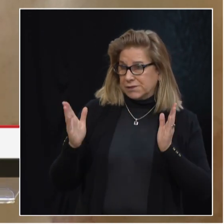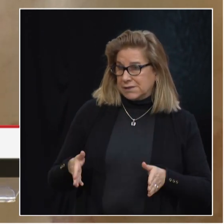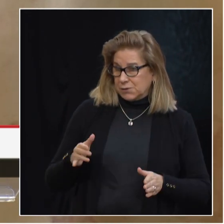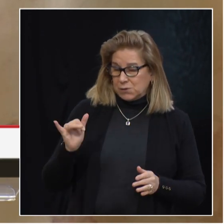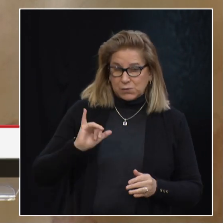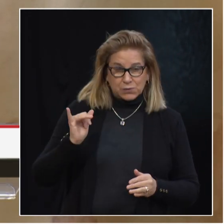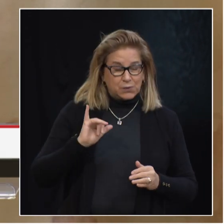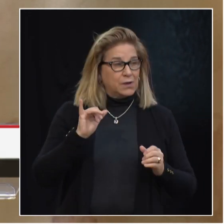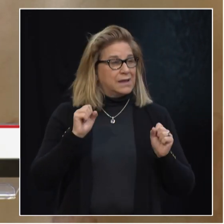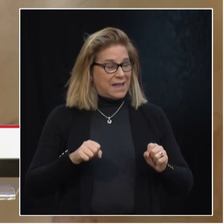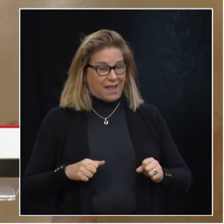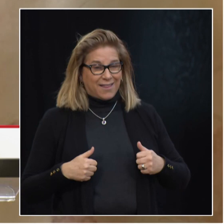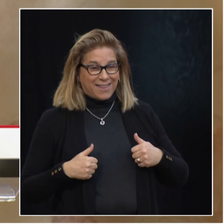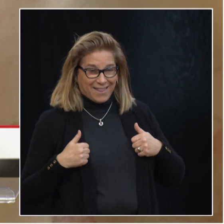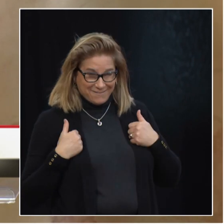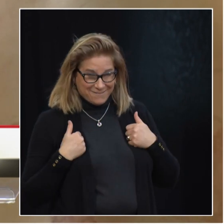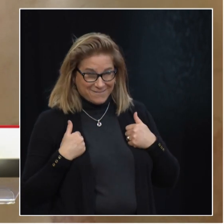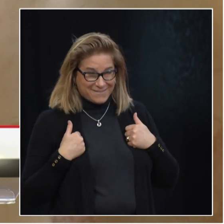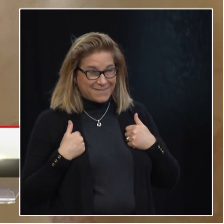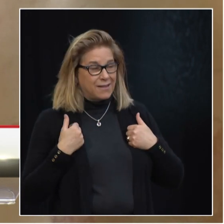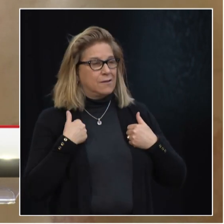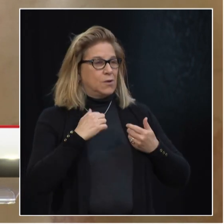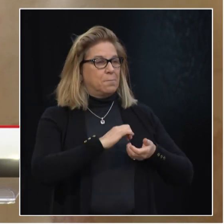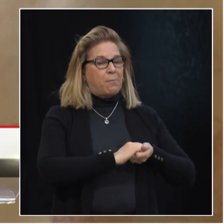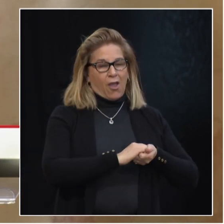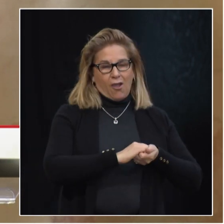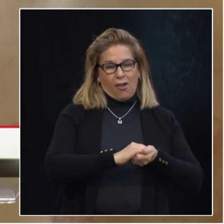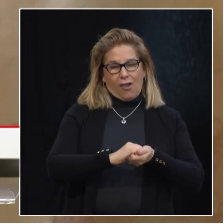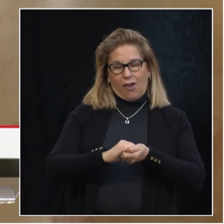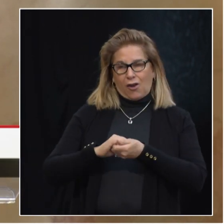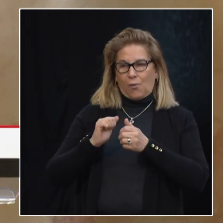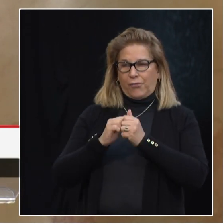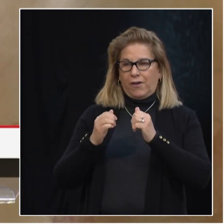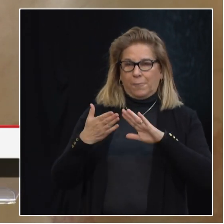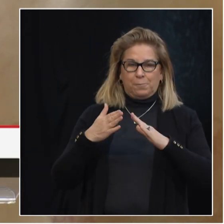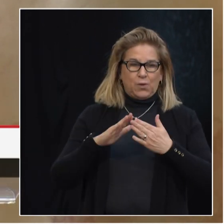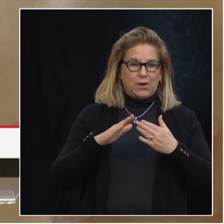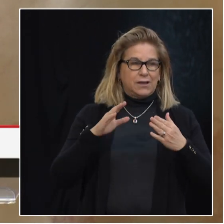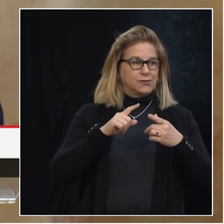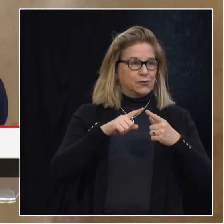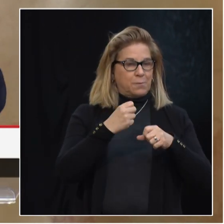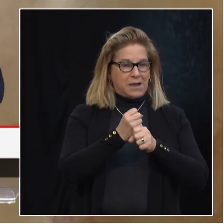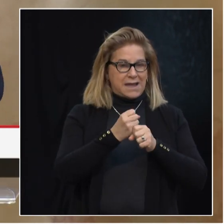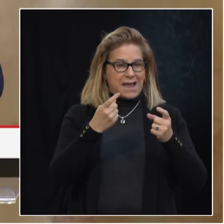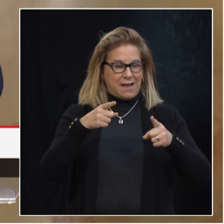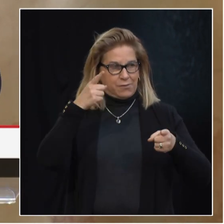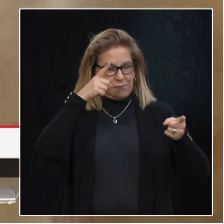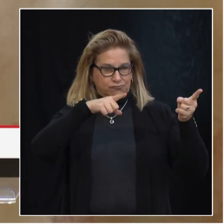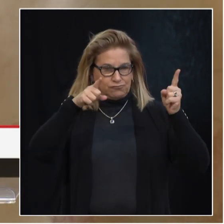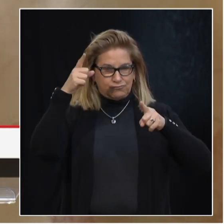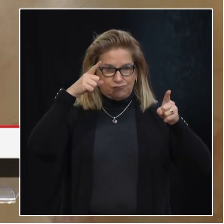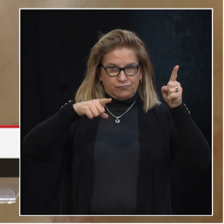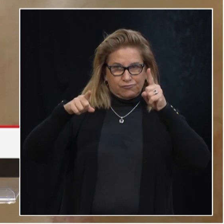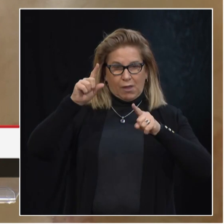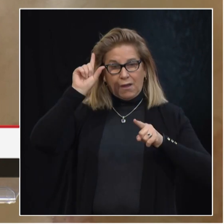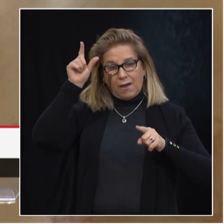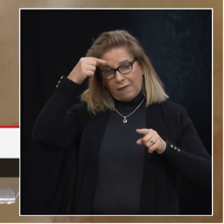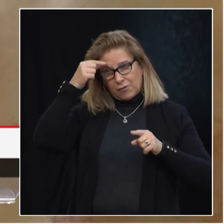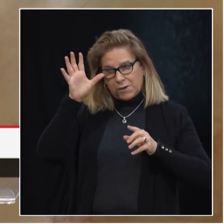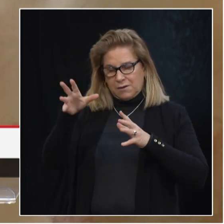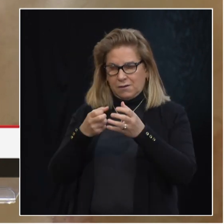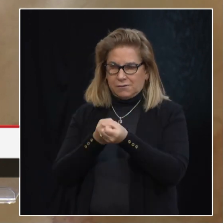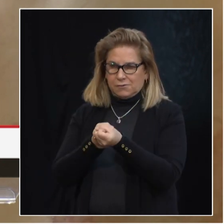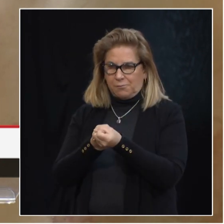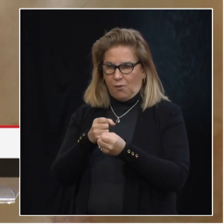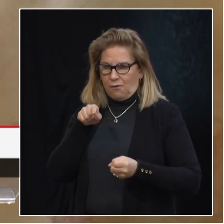residents and workers and communities throughout our city, with the full support of the District of Columbia government. And as chair of the council's Committee on Business and Economic